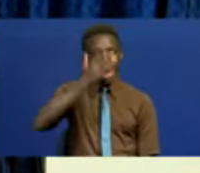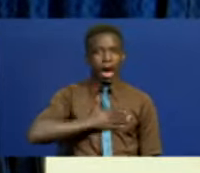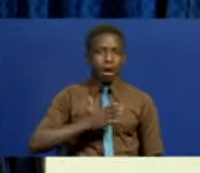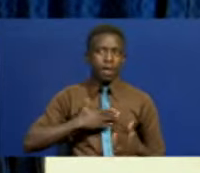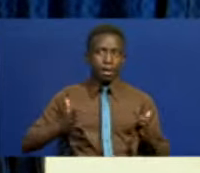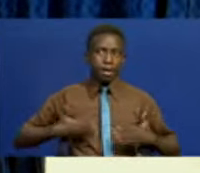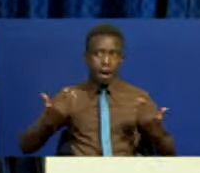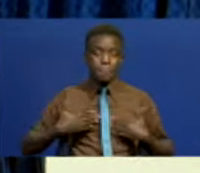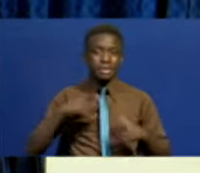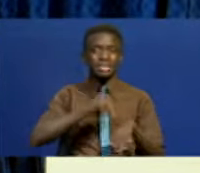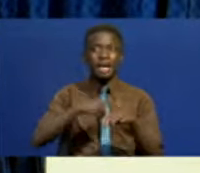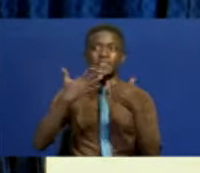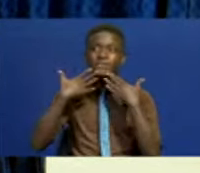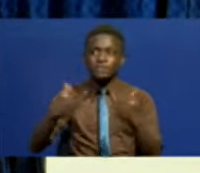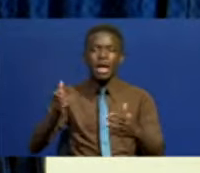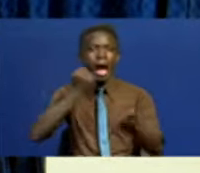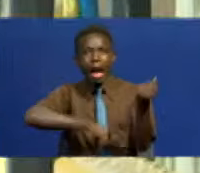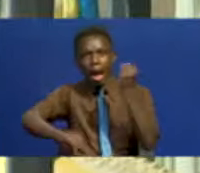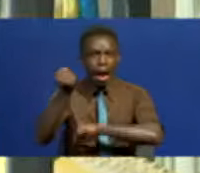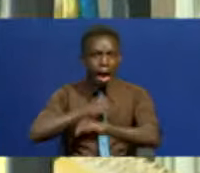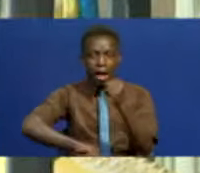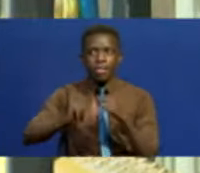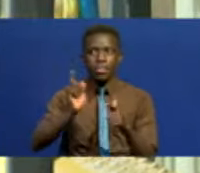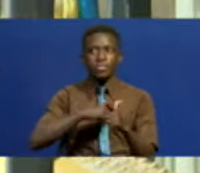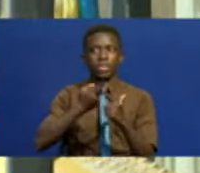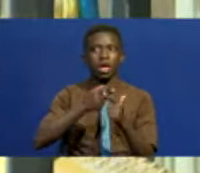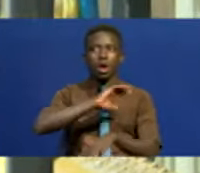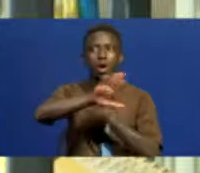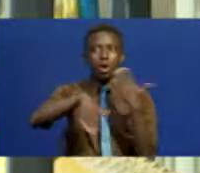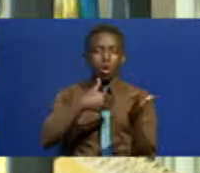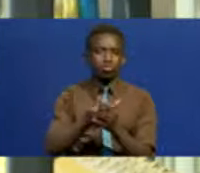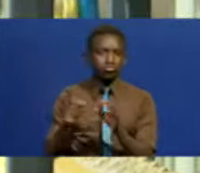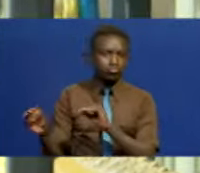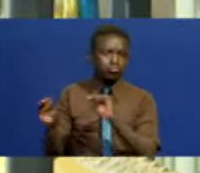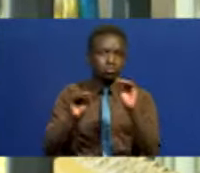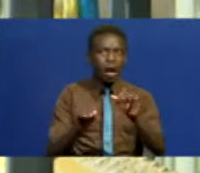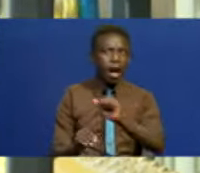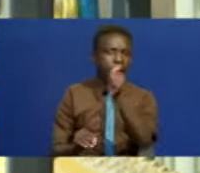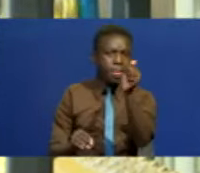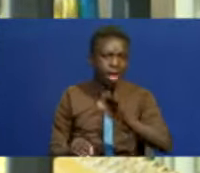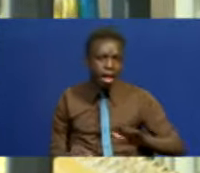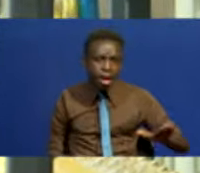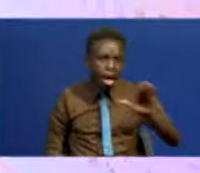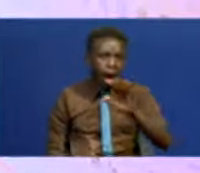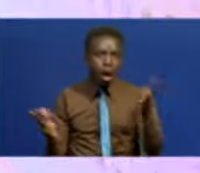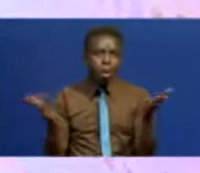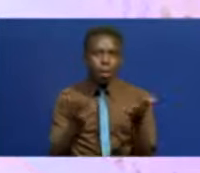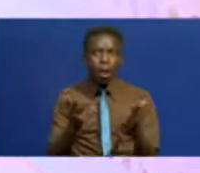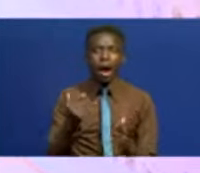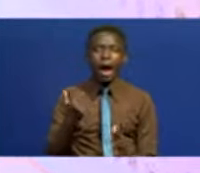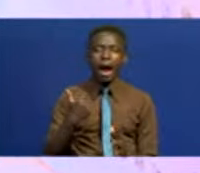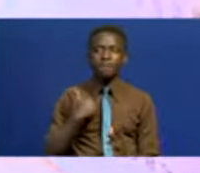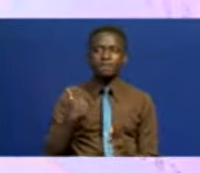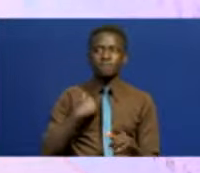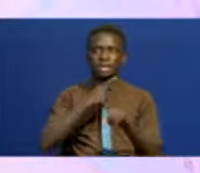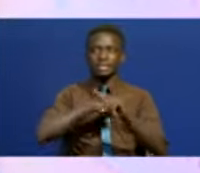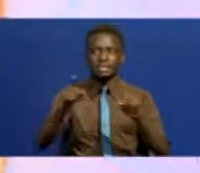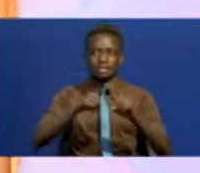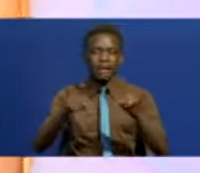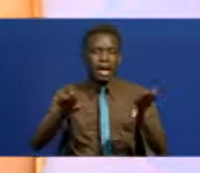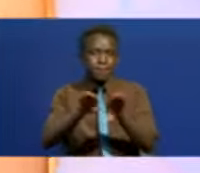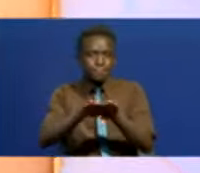outdoor activities, they are then led into different escape rooms, all crafted with themed